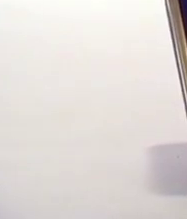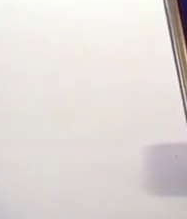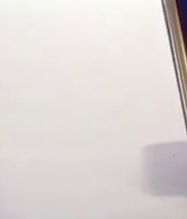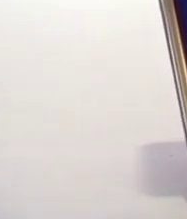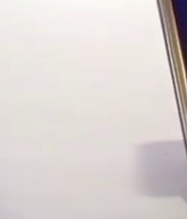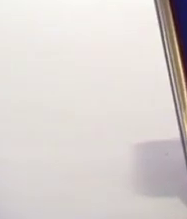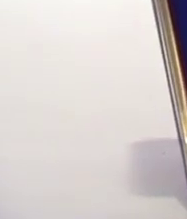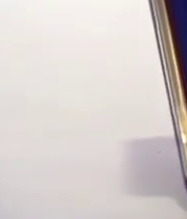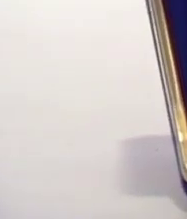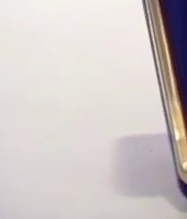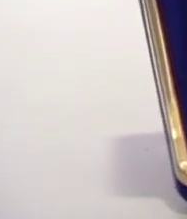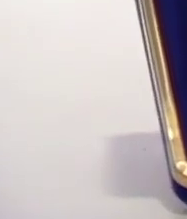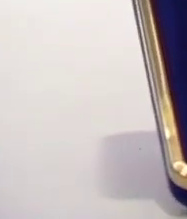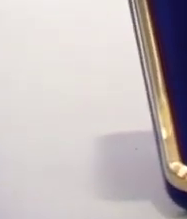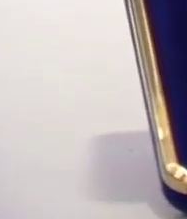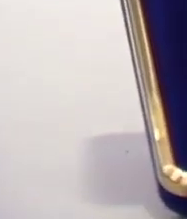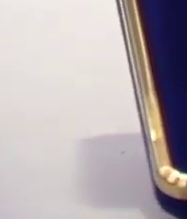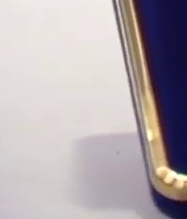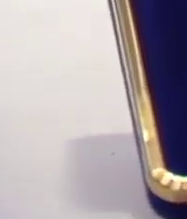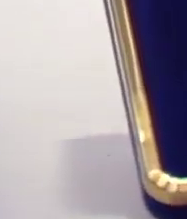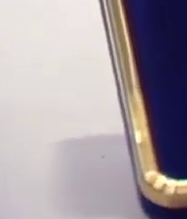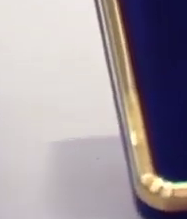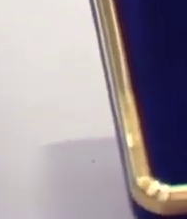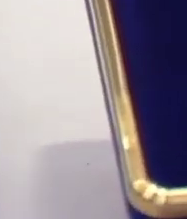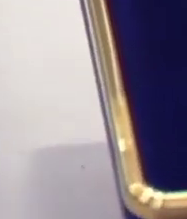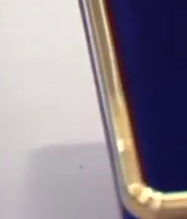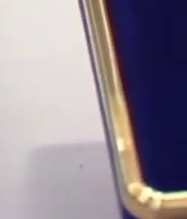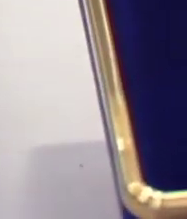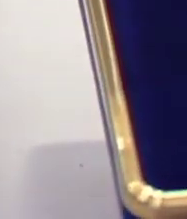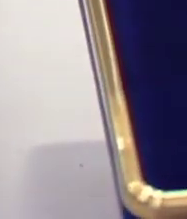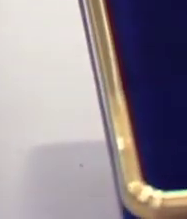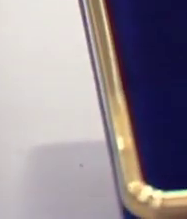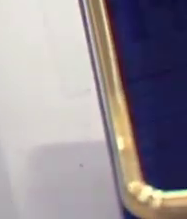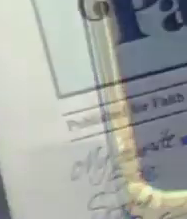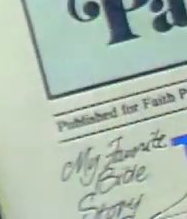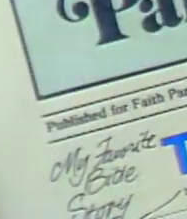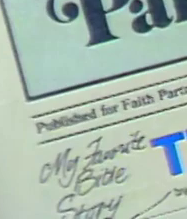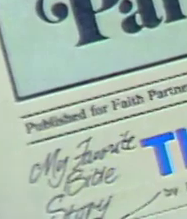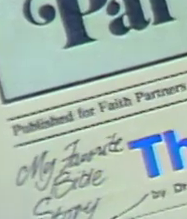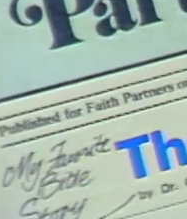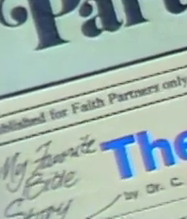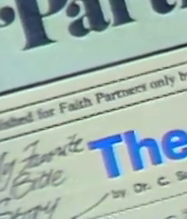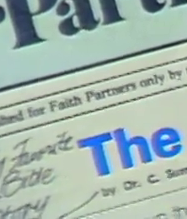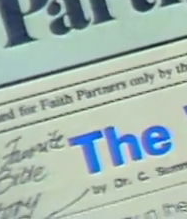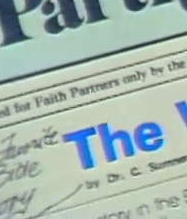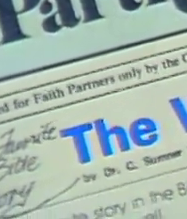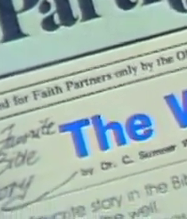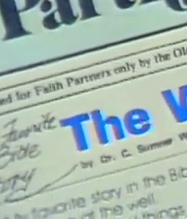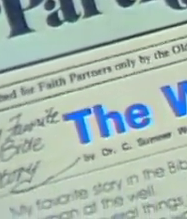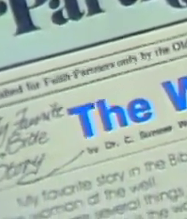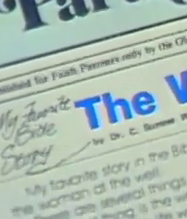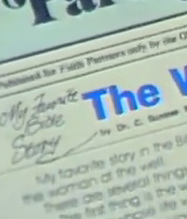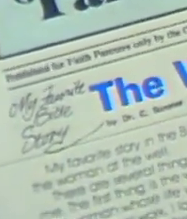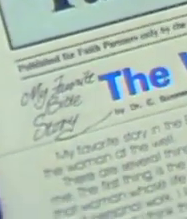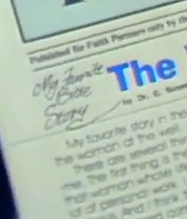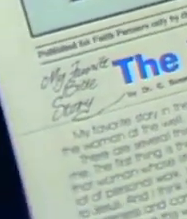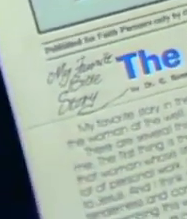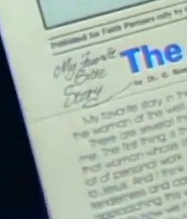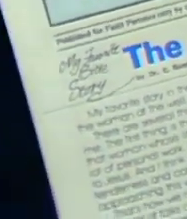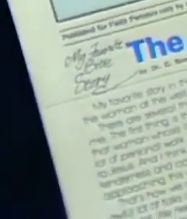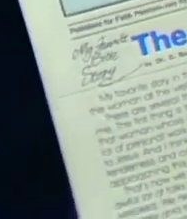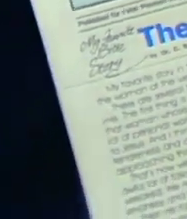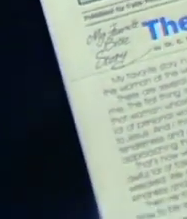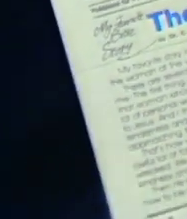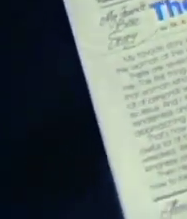these 2 gold-plated Jesus First pins and, for faith partners only, a monthly newsletter which gives you a unique